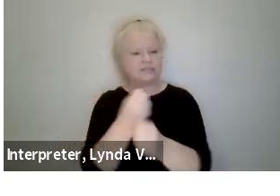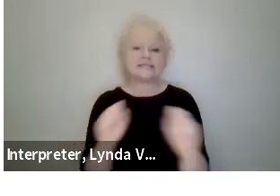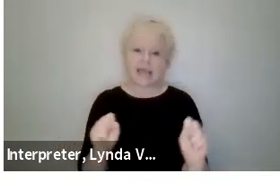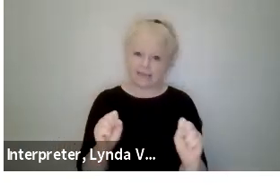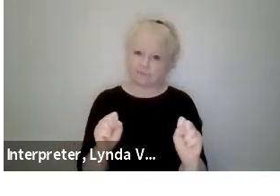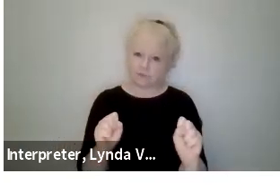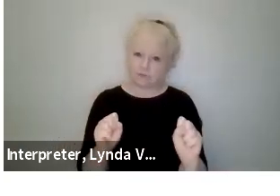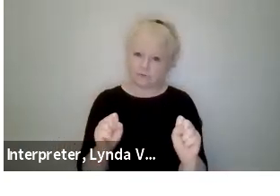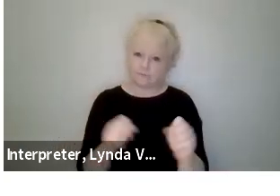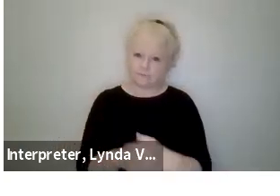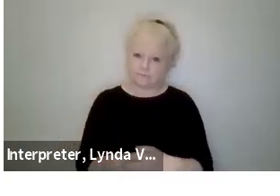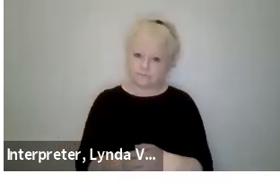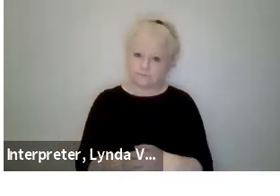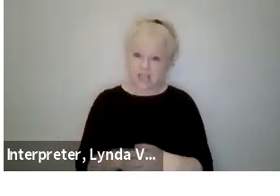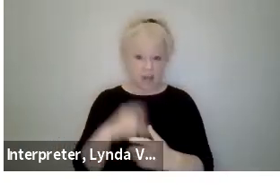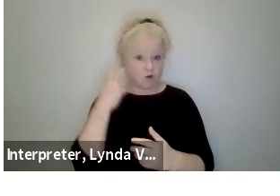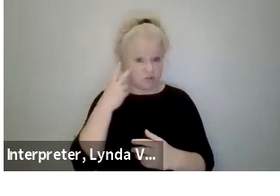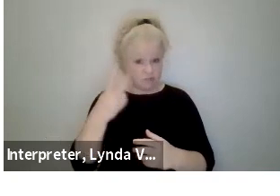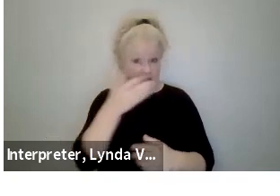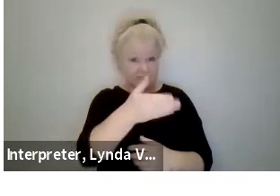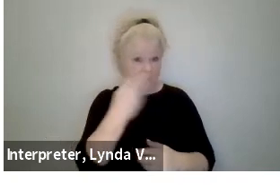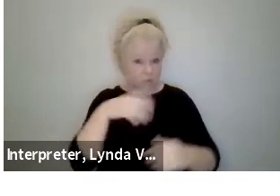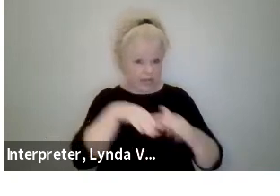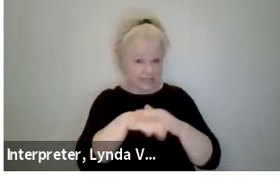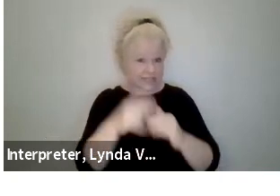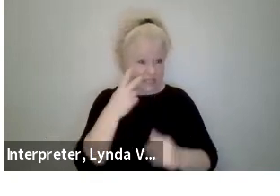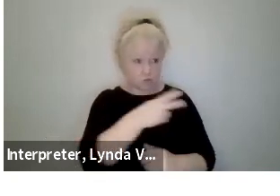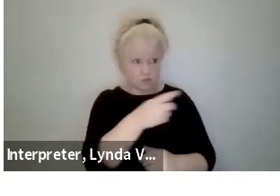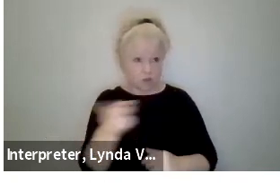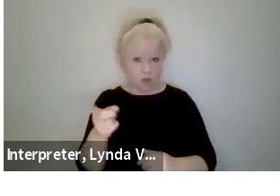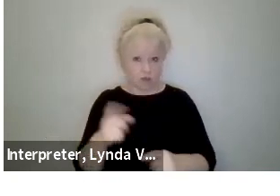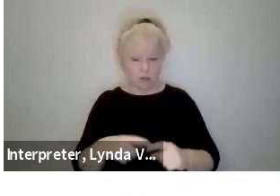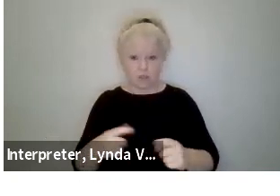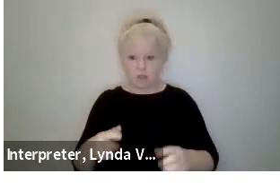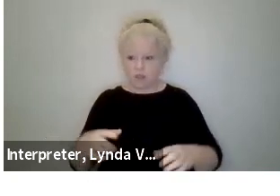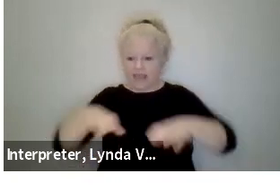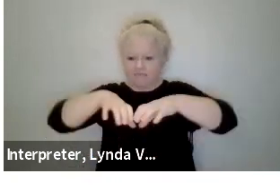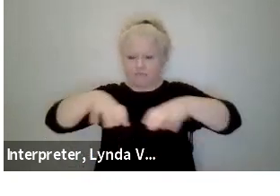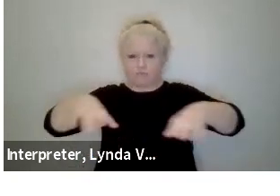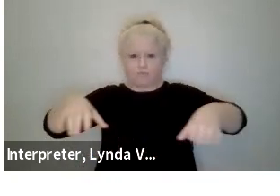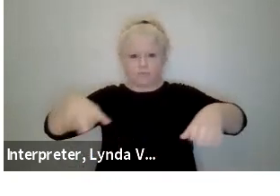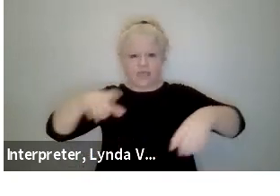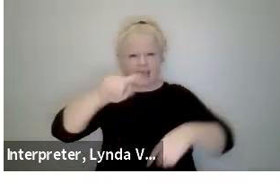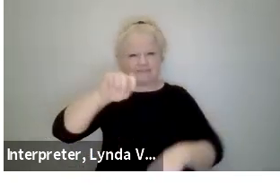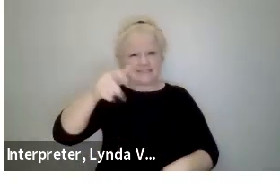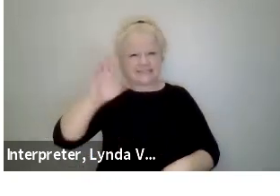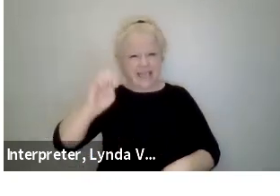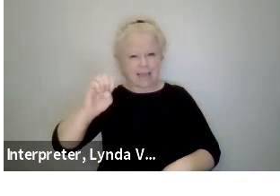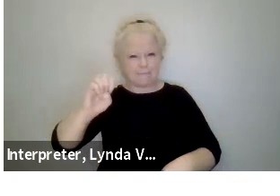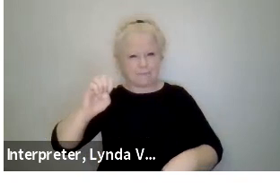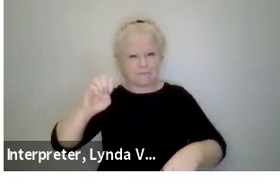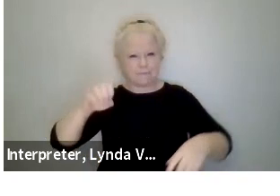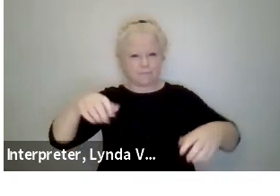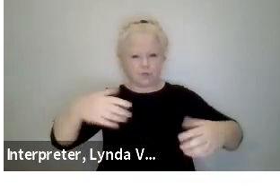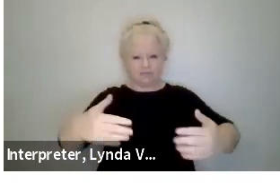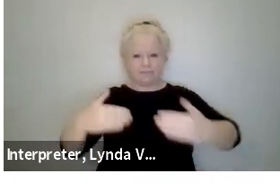So I don't know if you've ever seen their facility inside, but there's this long yellow piece of tape, and you have to stay on one side of